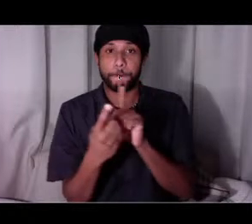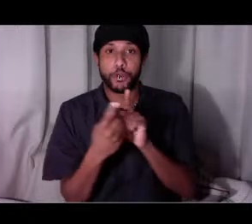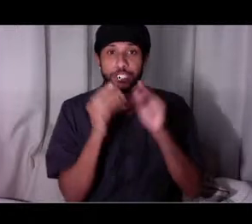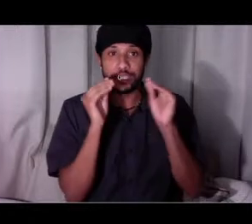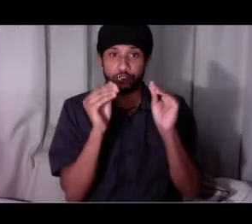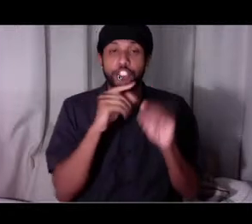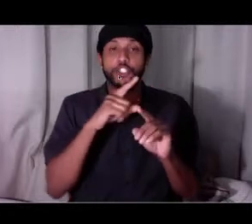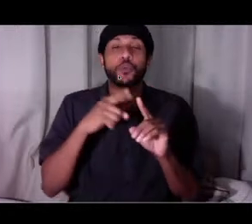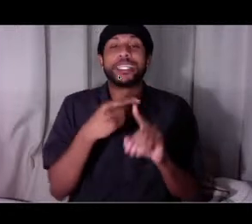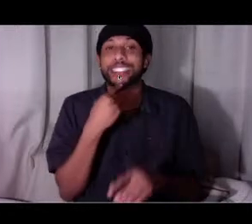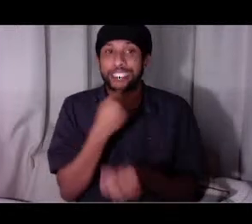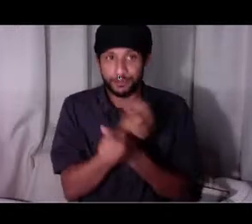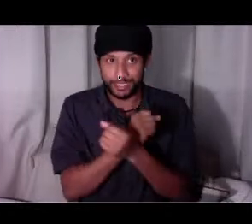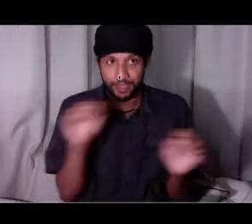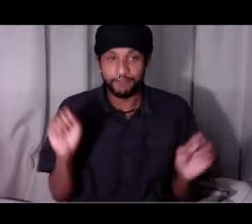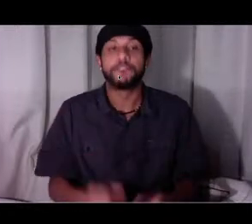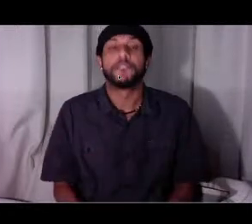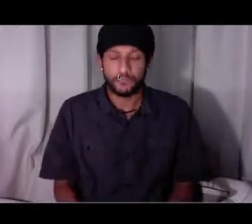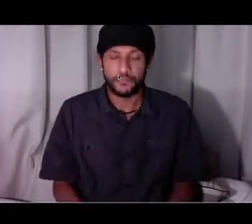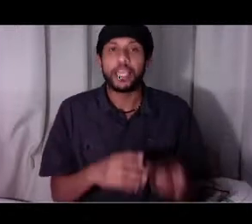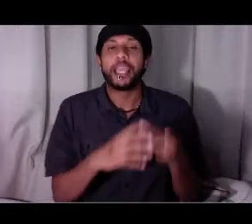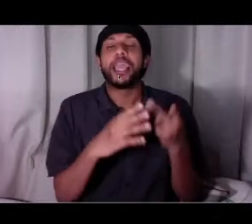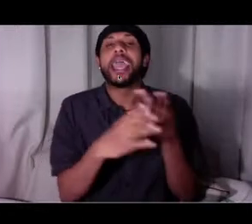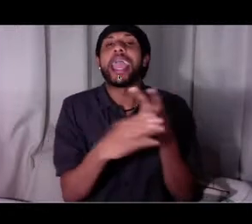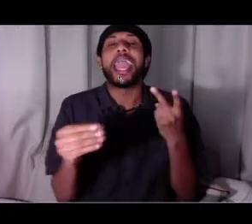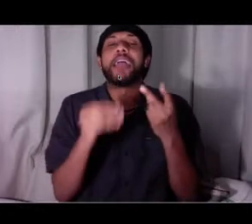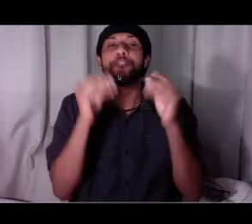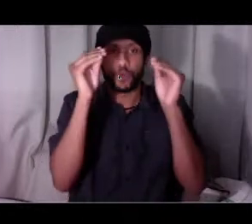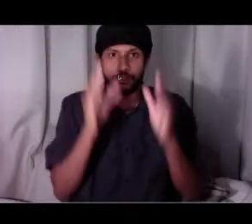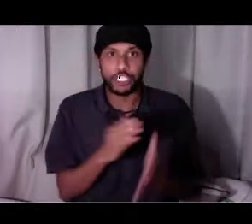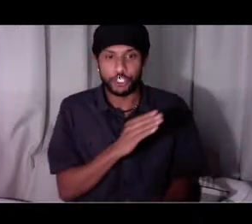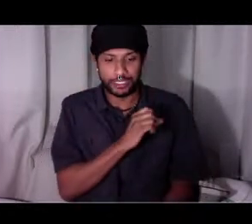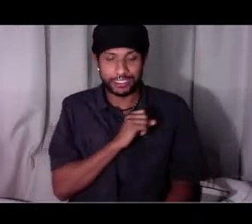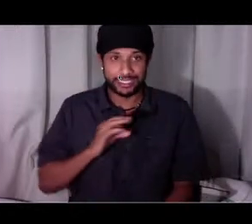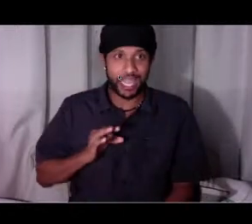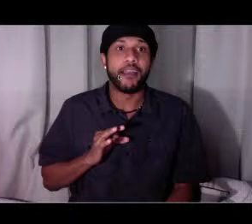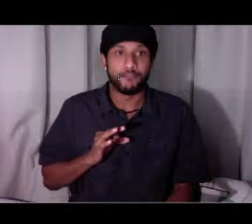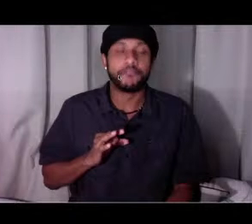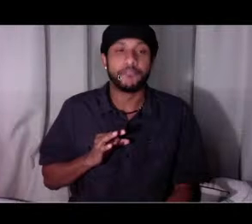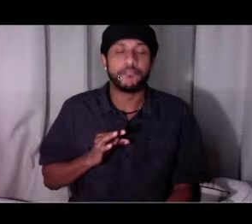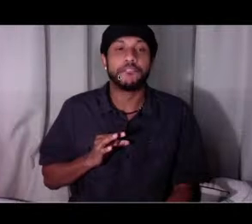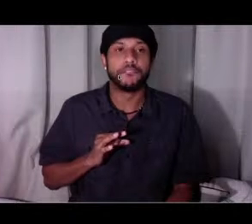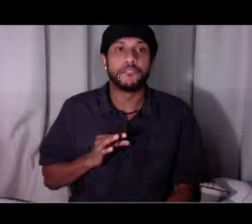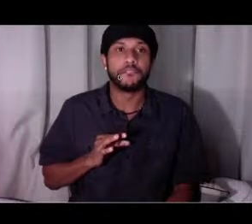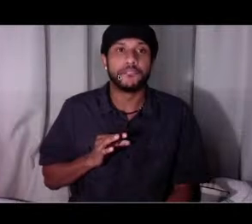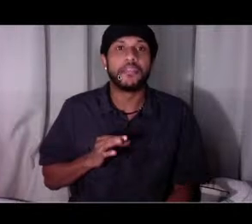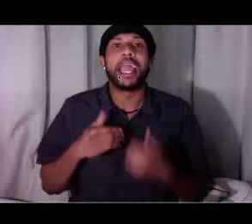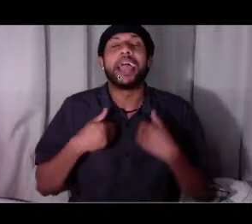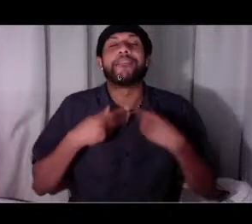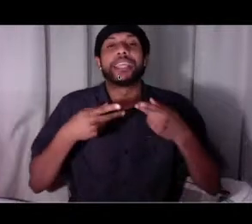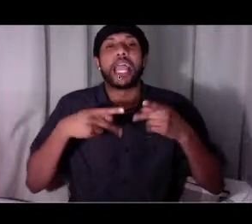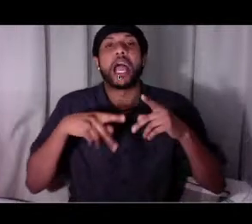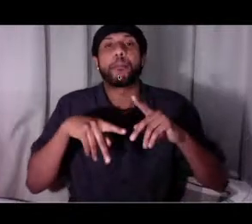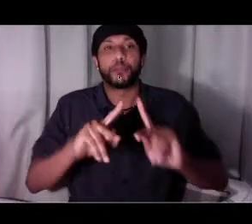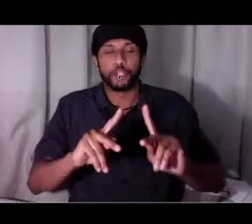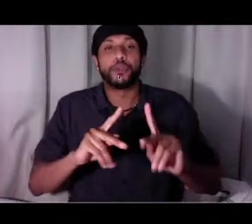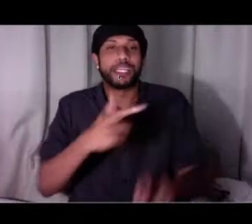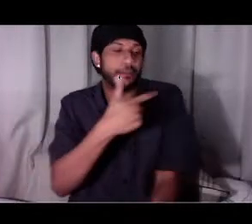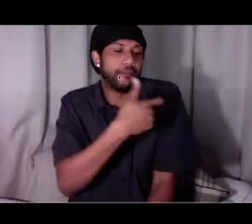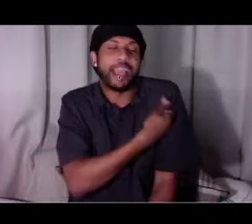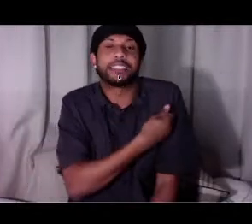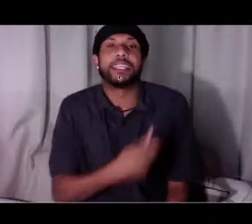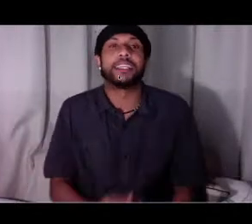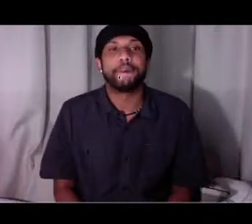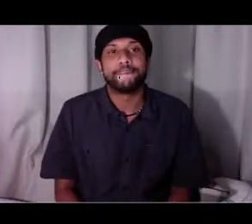deemed safe and for uh when our teachers and staff um have been had the opportunity to be